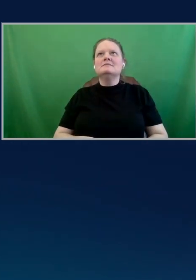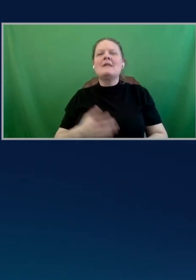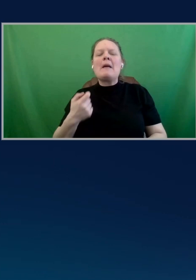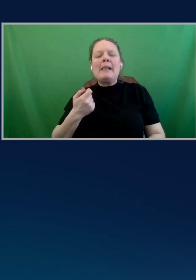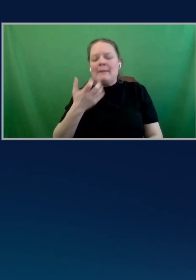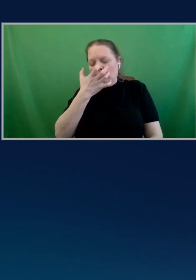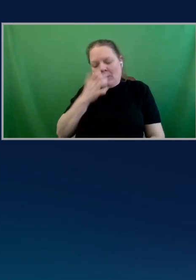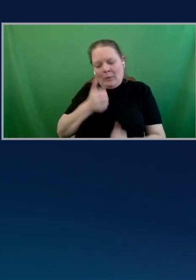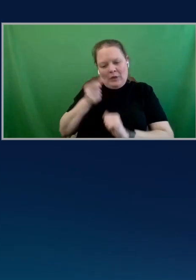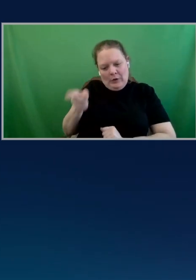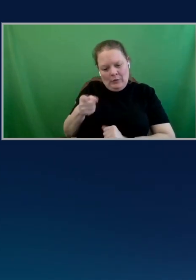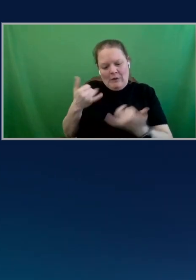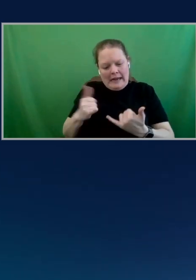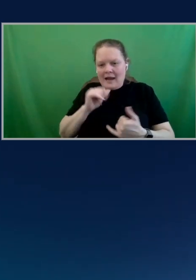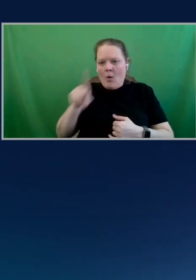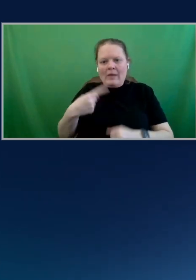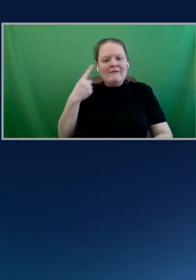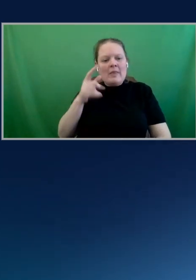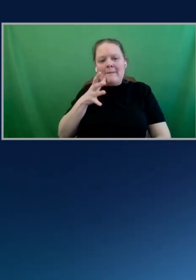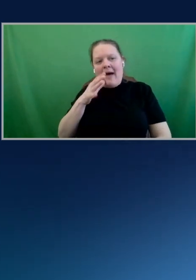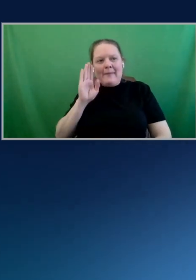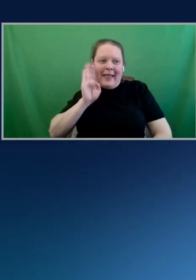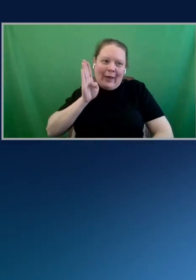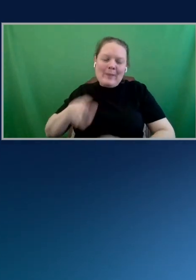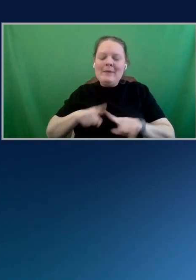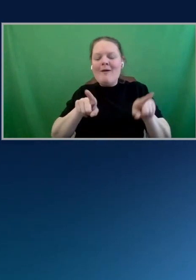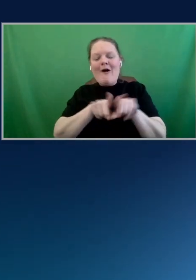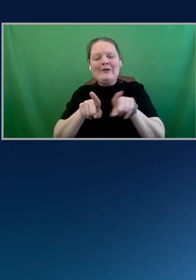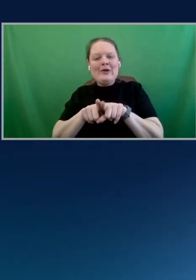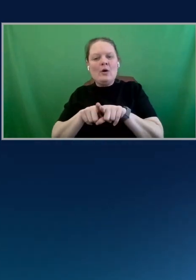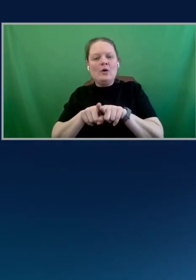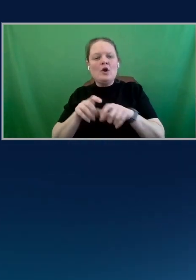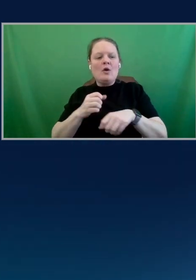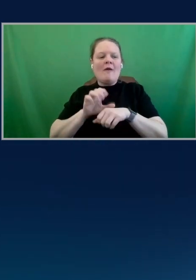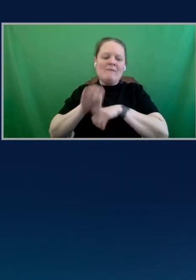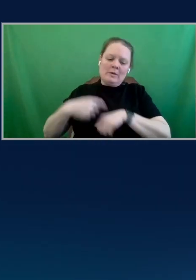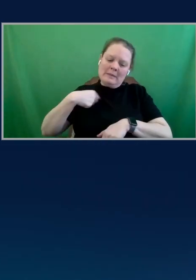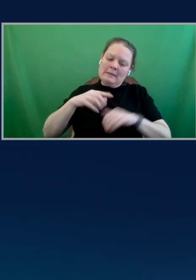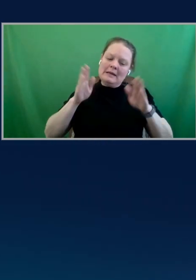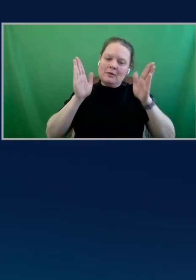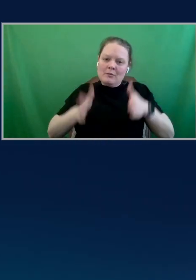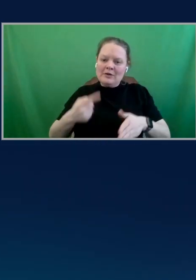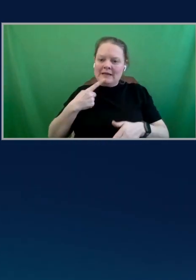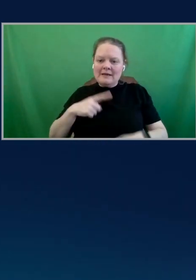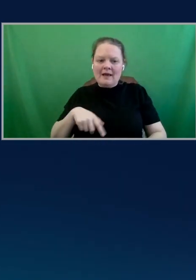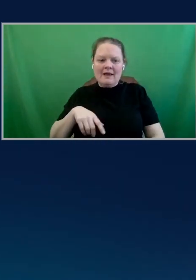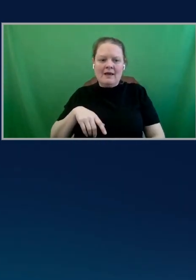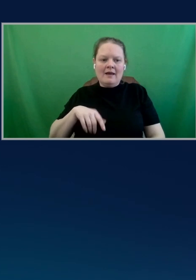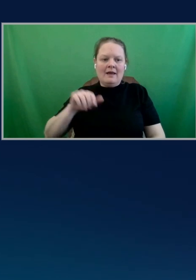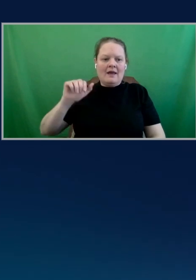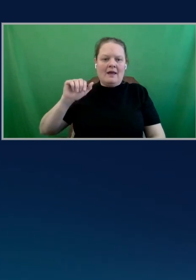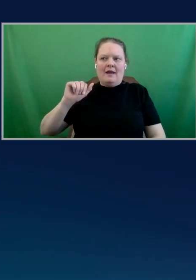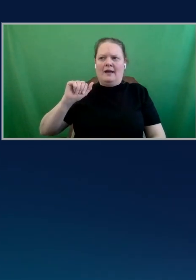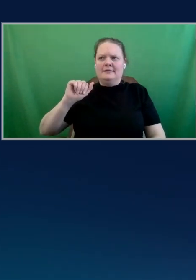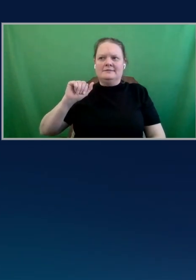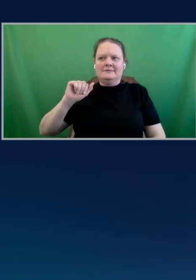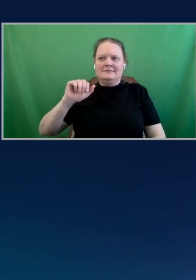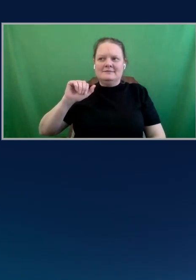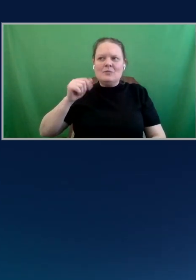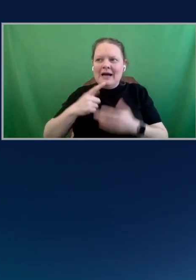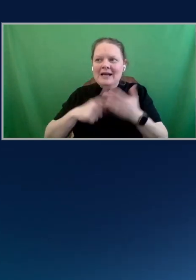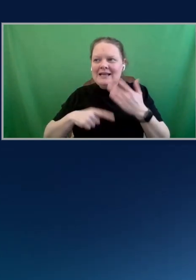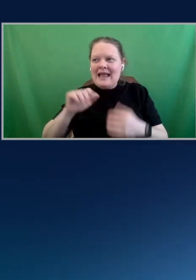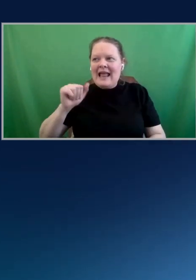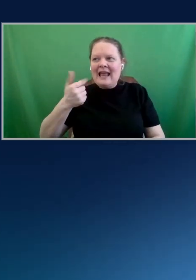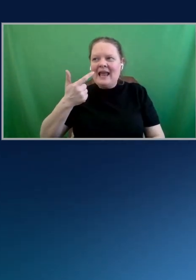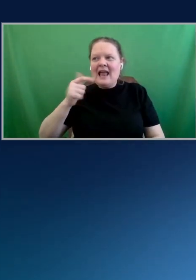not only for the mom call out, but also you're going to make me be the person who has to say Agentic AI on stage. We'll talk about Agentic AI